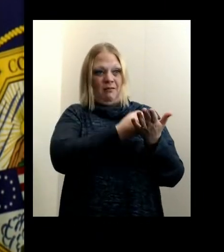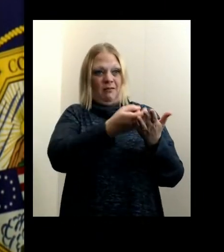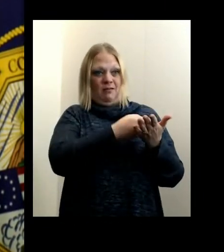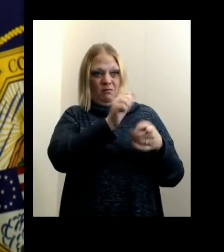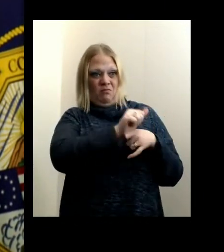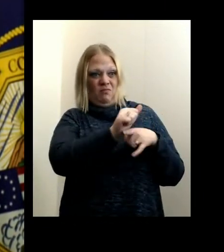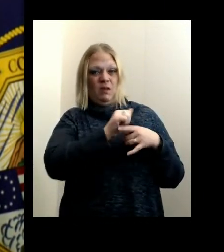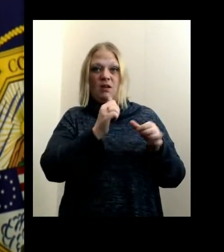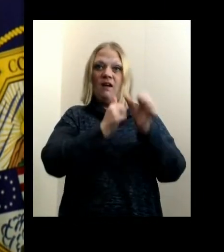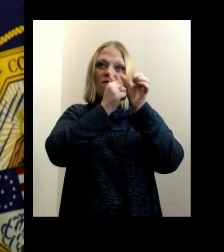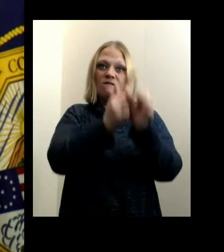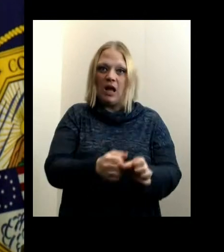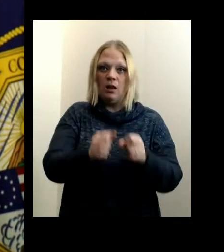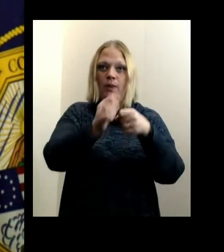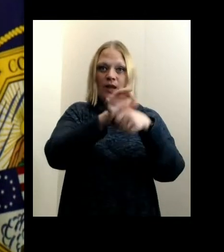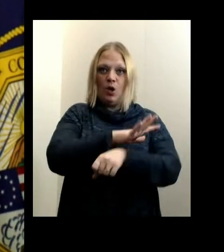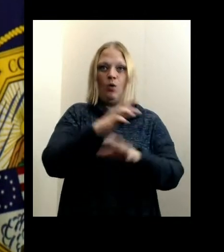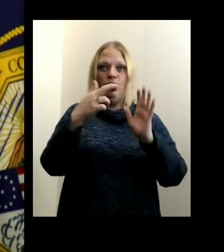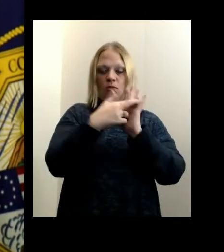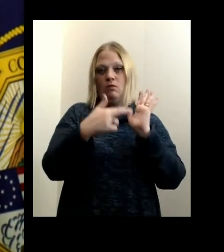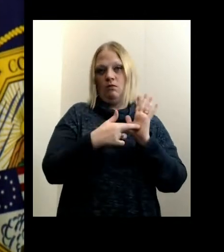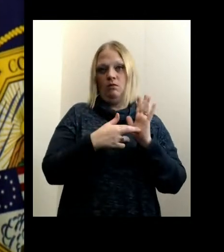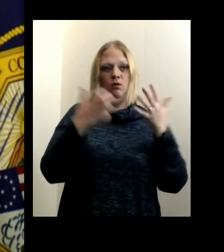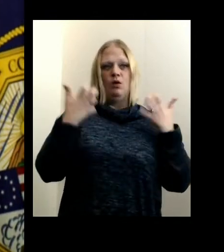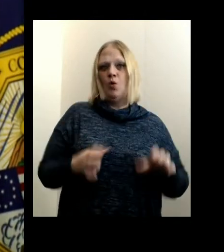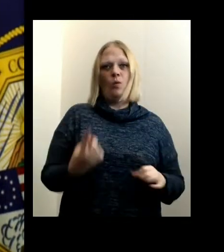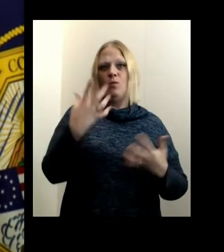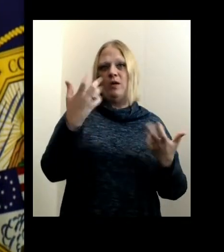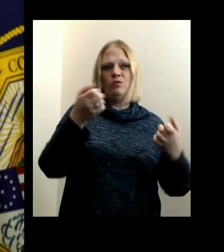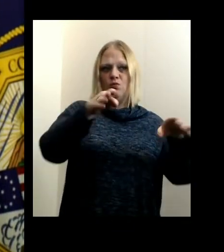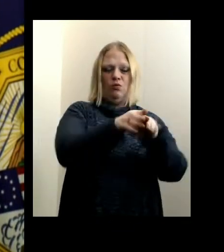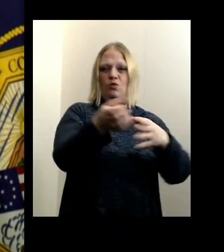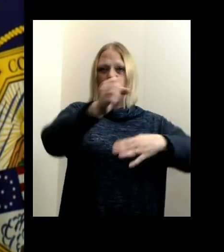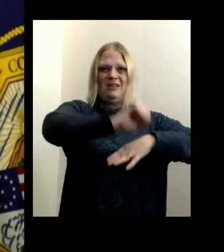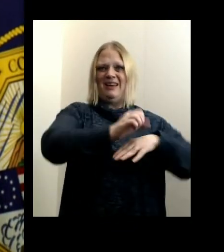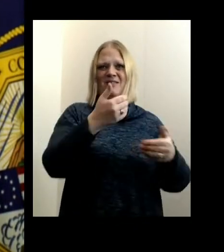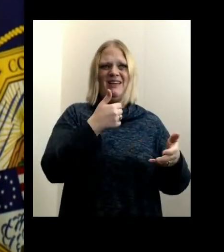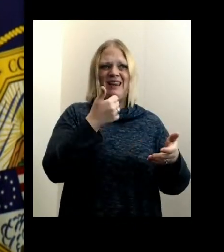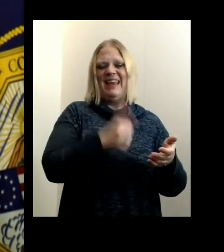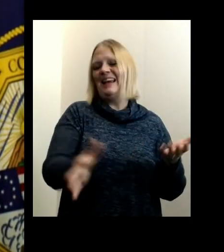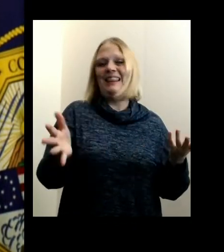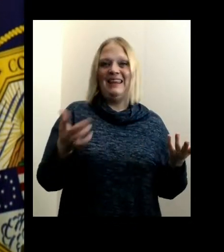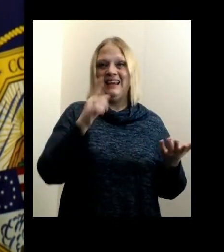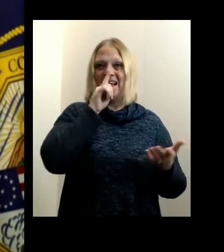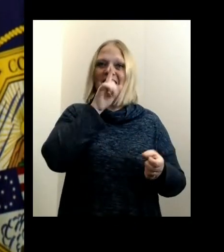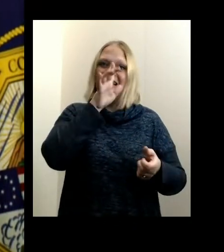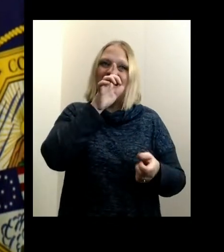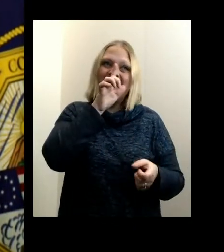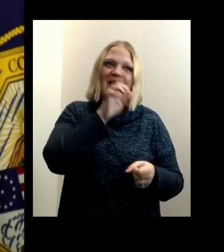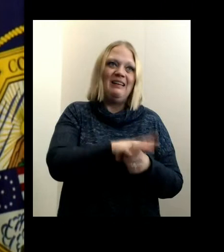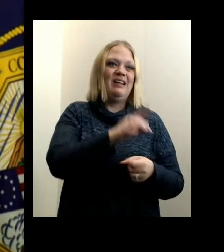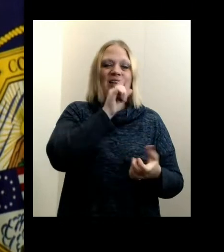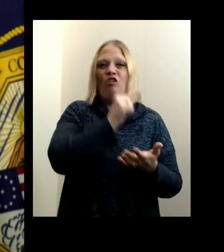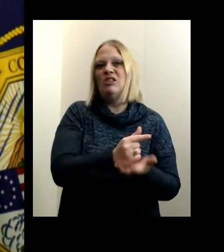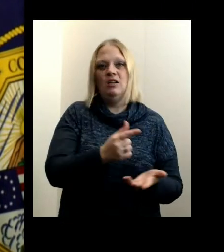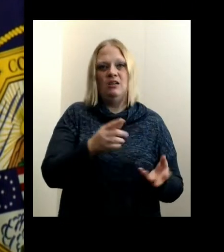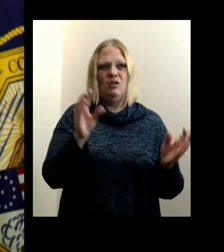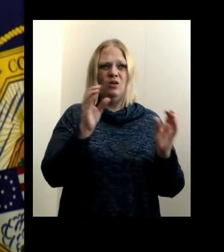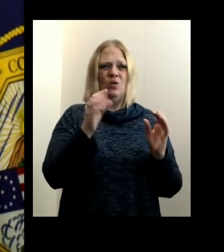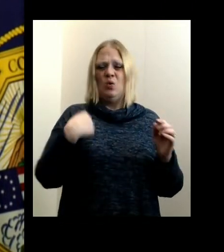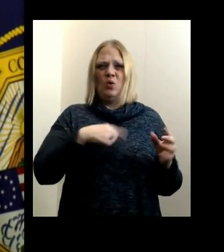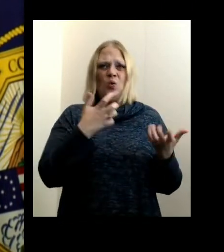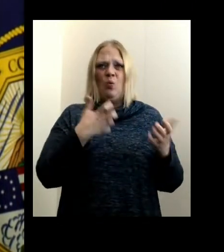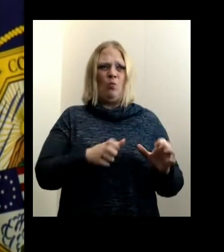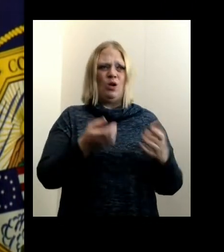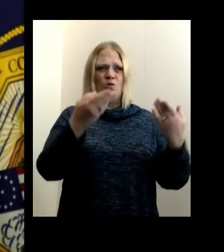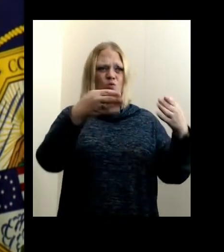to follow the COVID guidelines. Nobody wants to shut down anything. I guarantee you that. No one wants to shut down any business, regardless